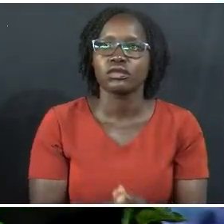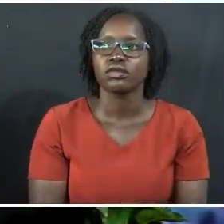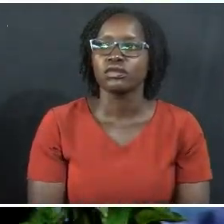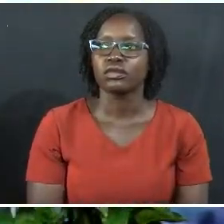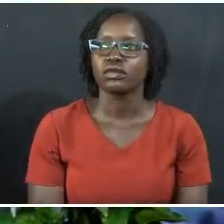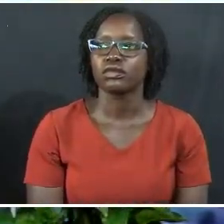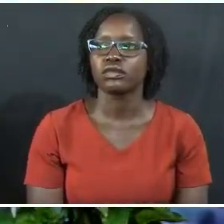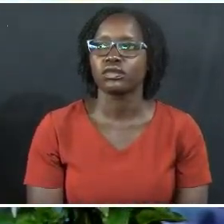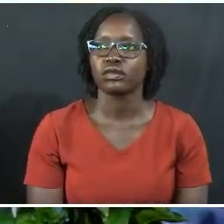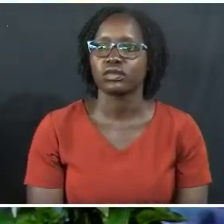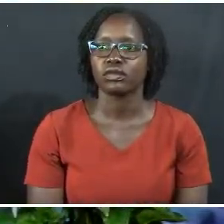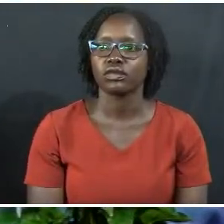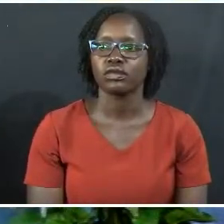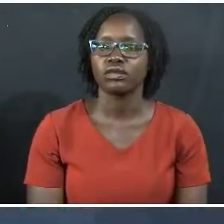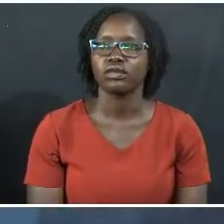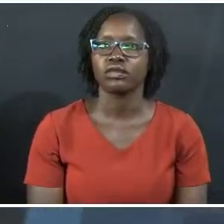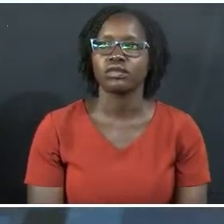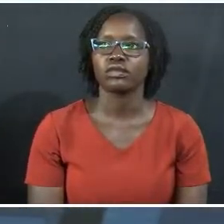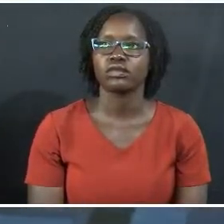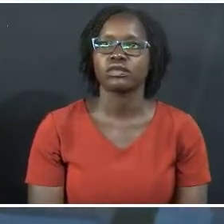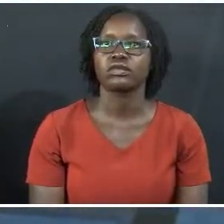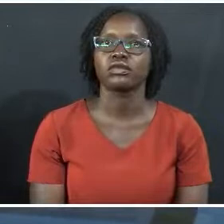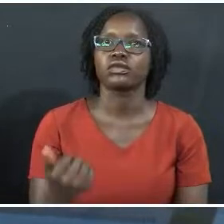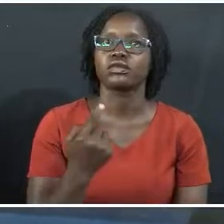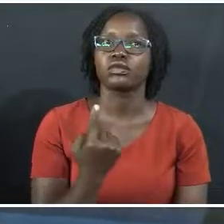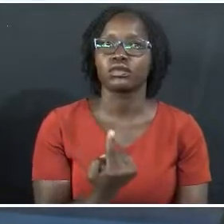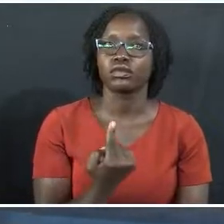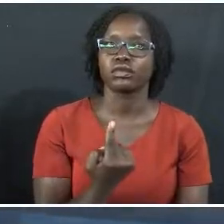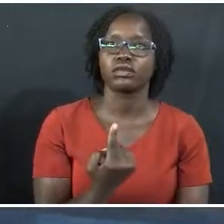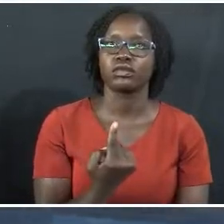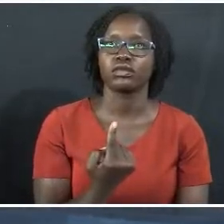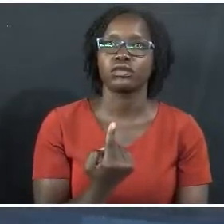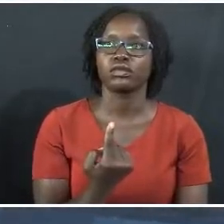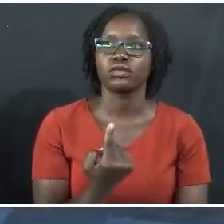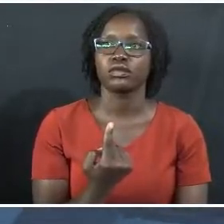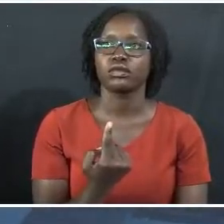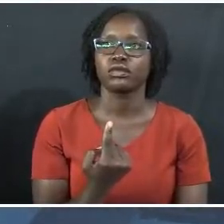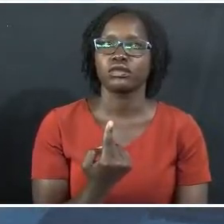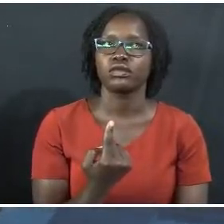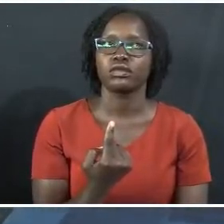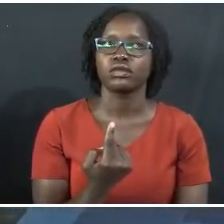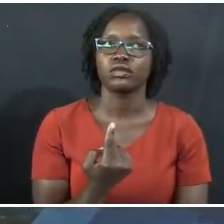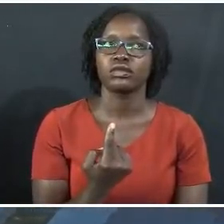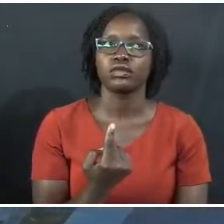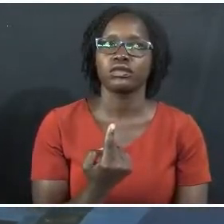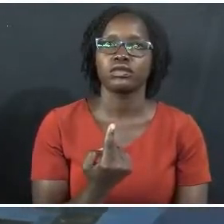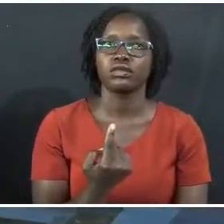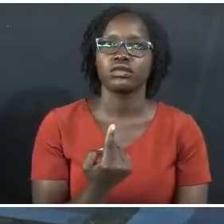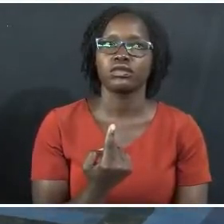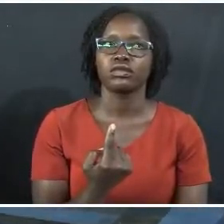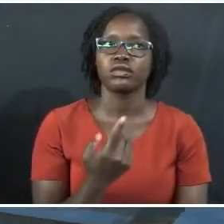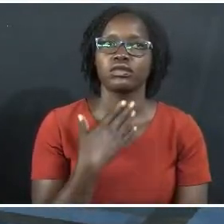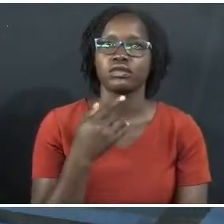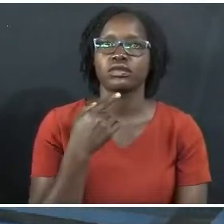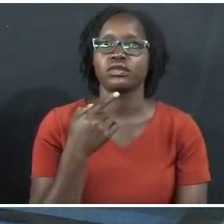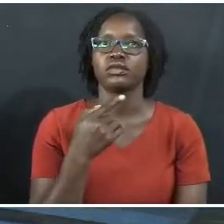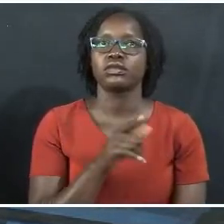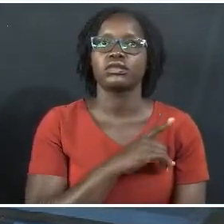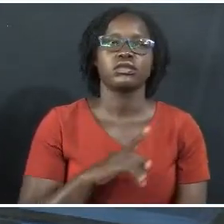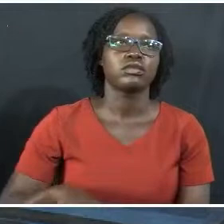Is there anyone in this auditorium today, or anyone online with us, who wants to say,